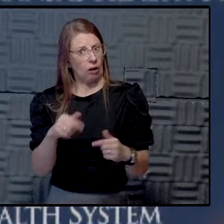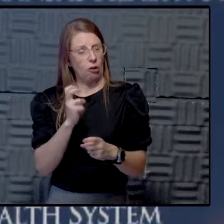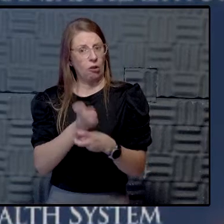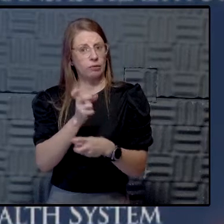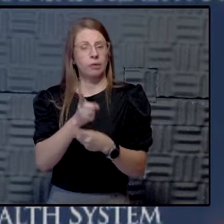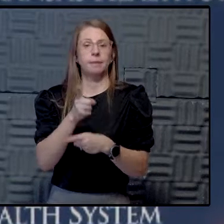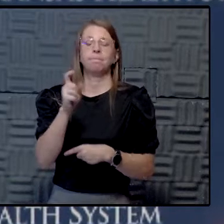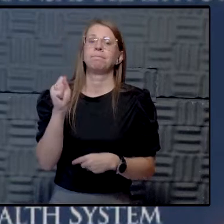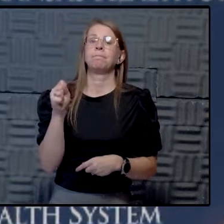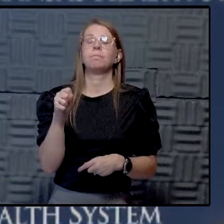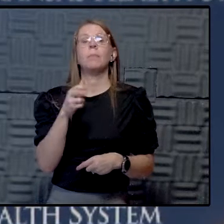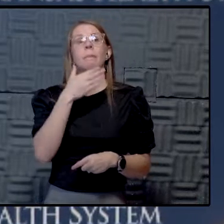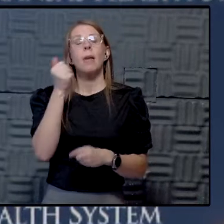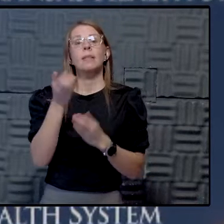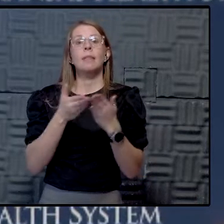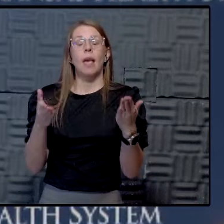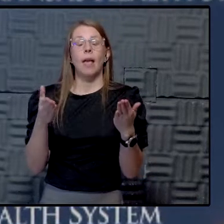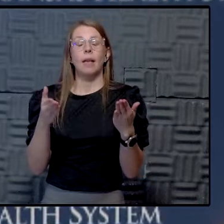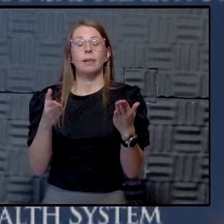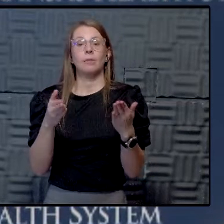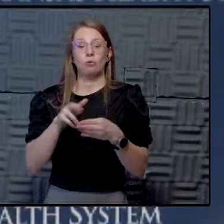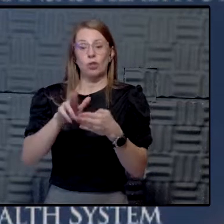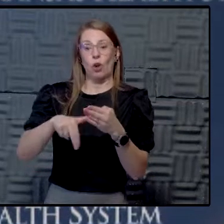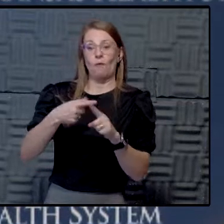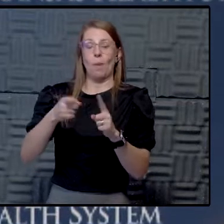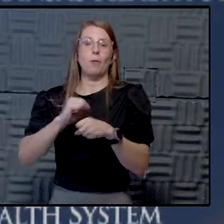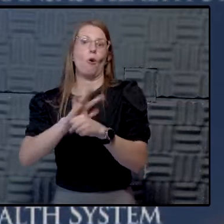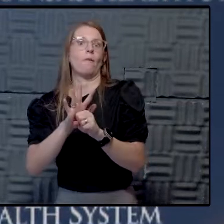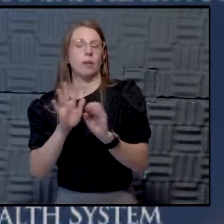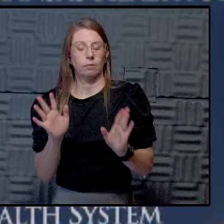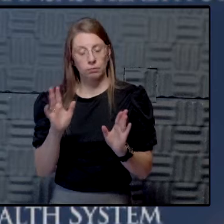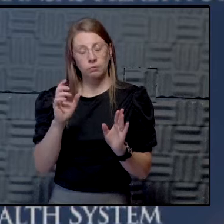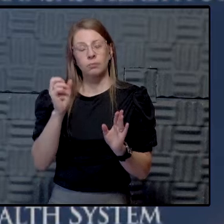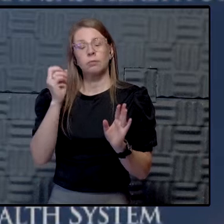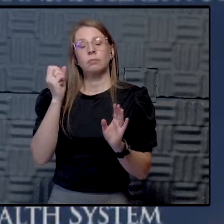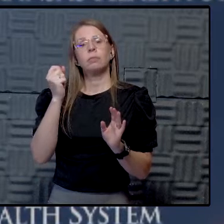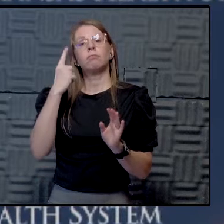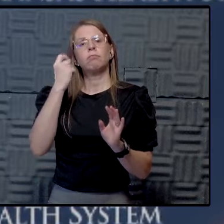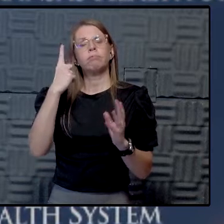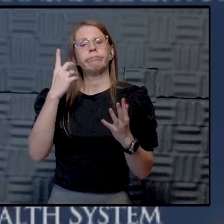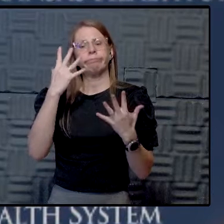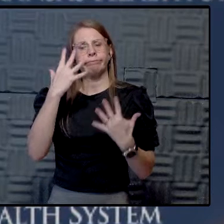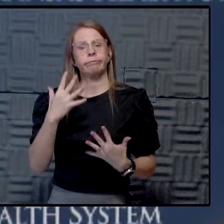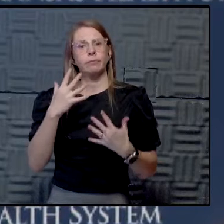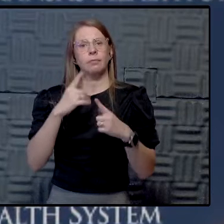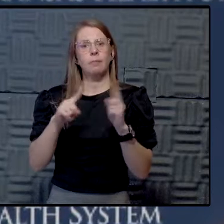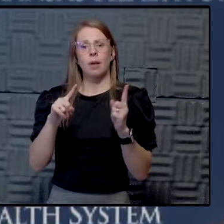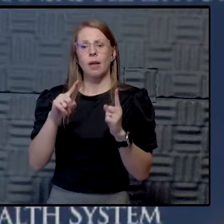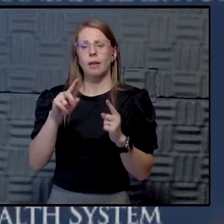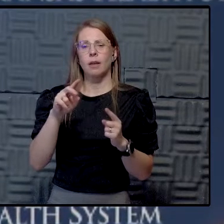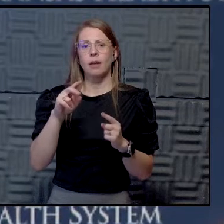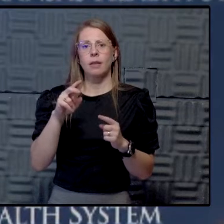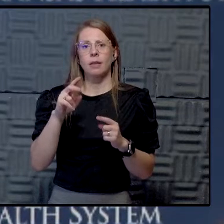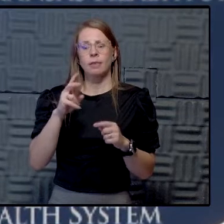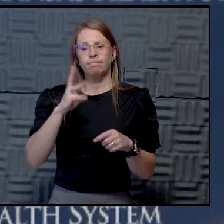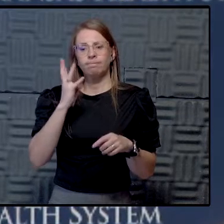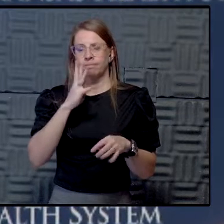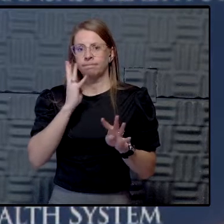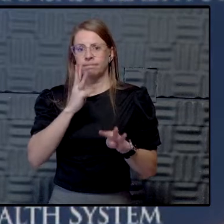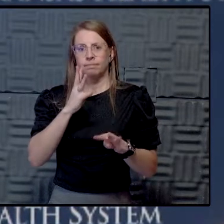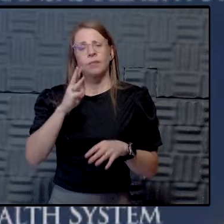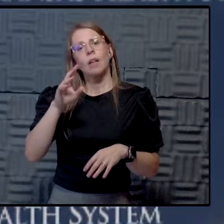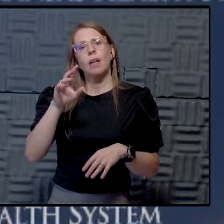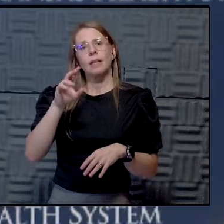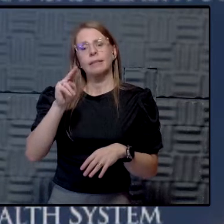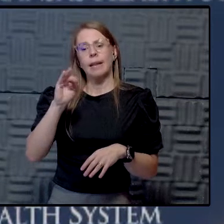the best things that came out of COVID, you know, the tragedy that it is, you know, the high flow nasal cannulas. We can't